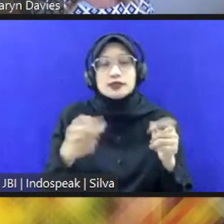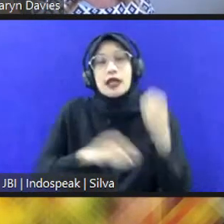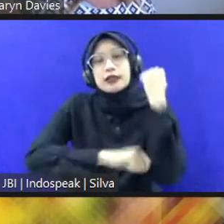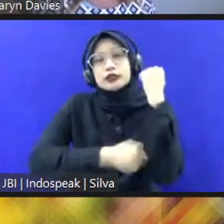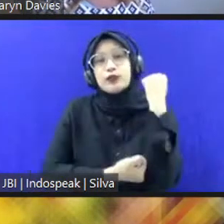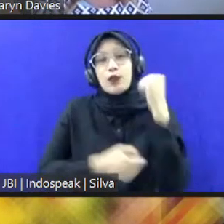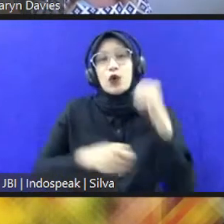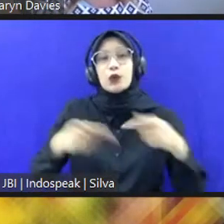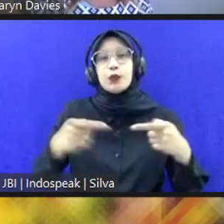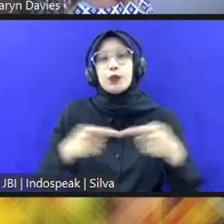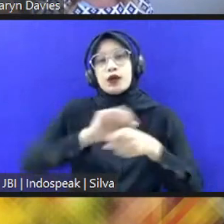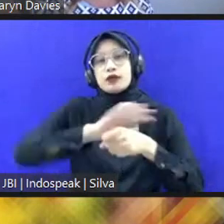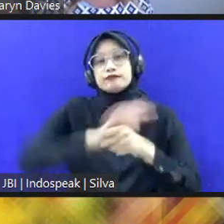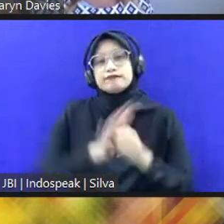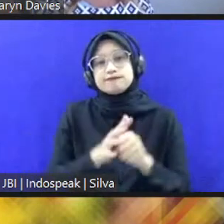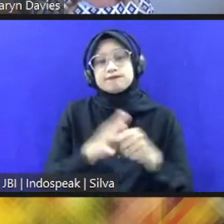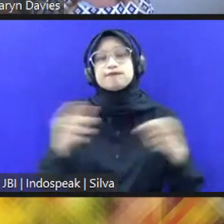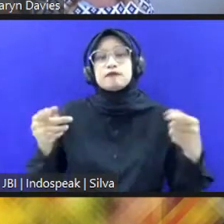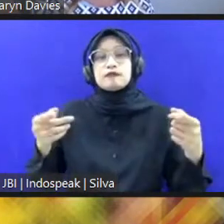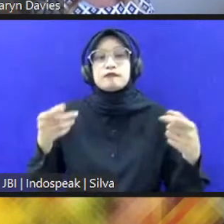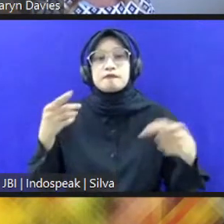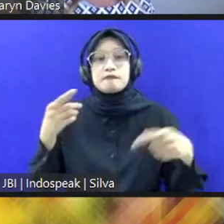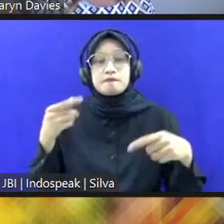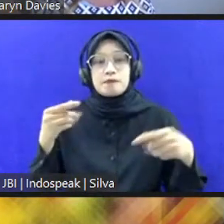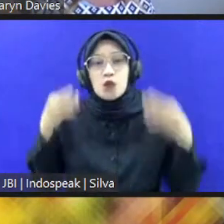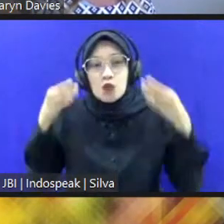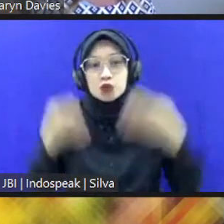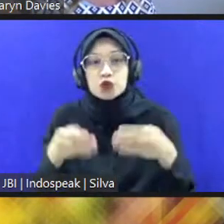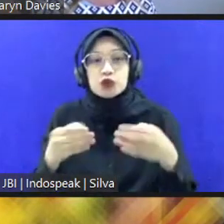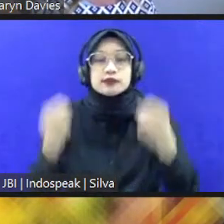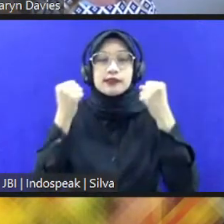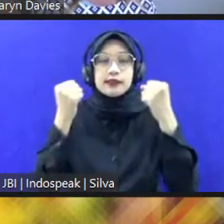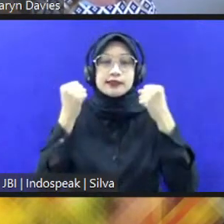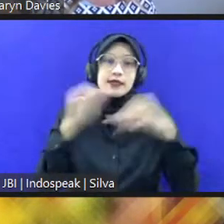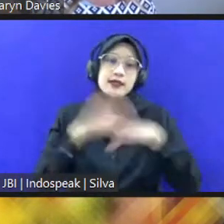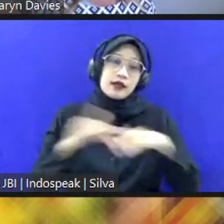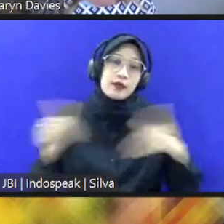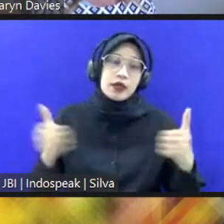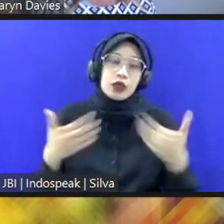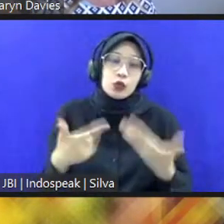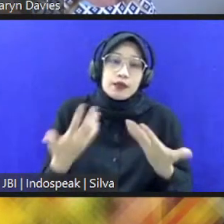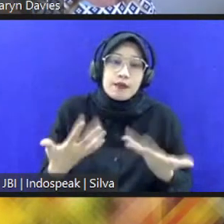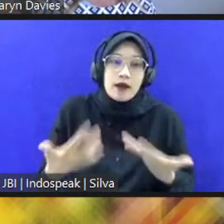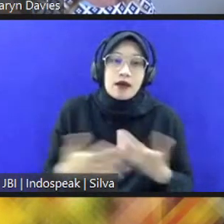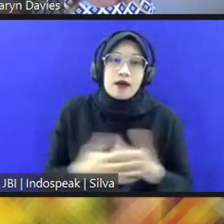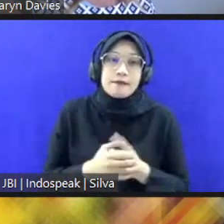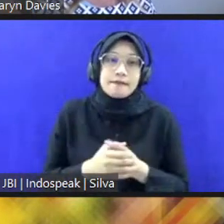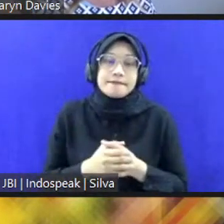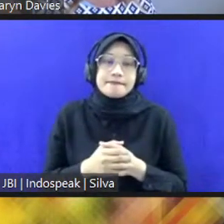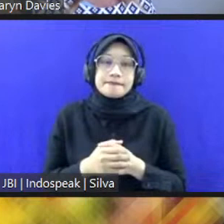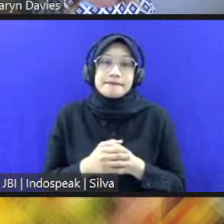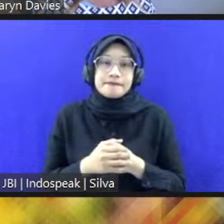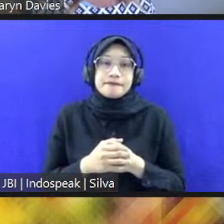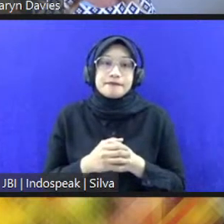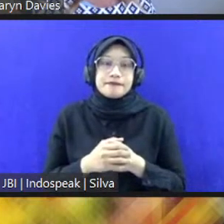particular in relation to health security issues? I mean, we make a brief reference in the sort of written up version of the paper